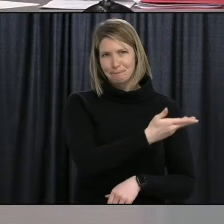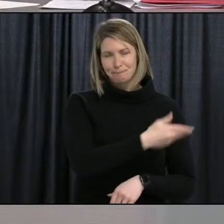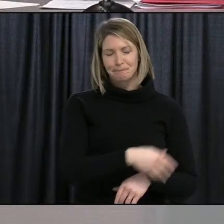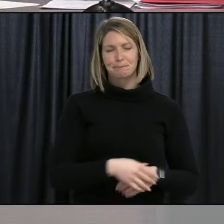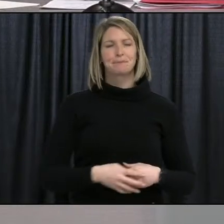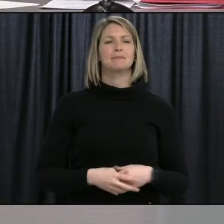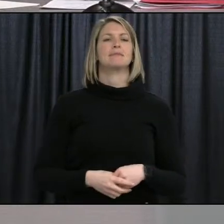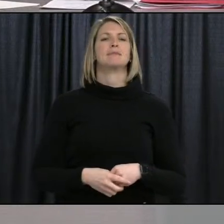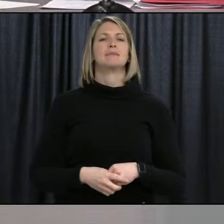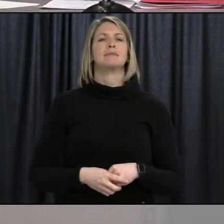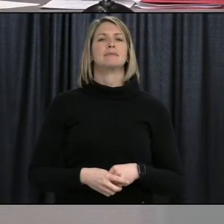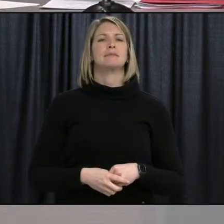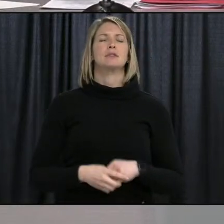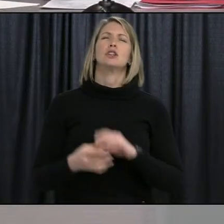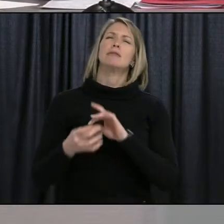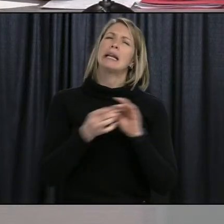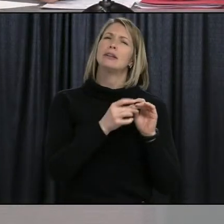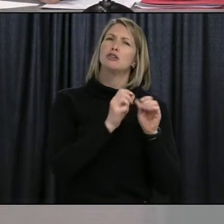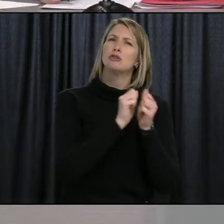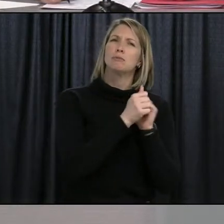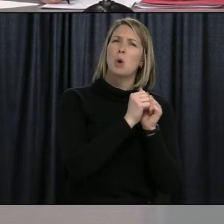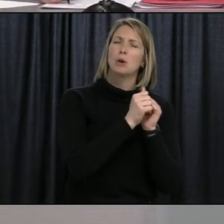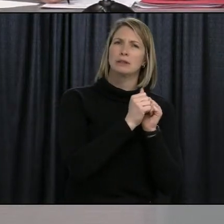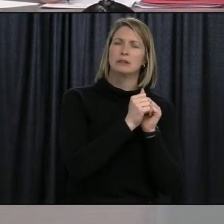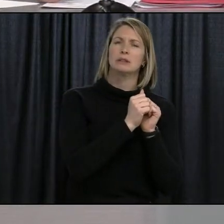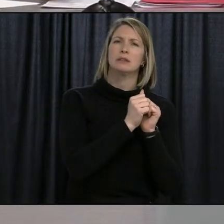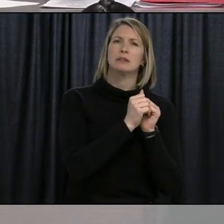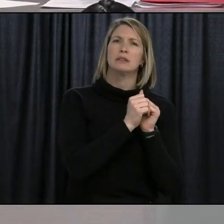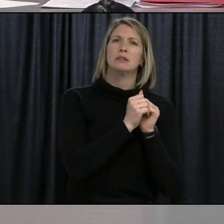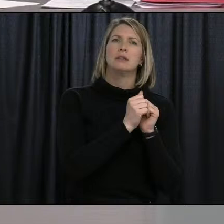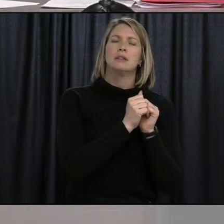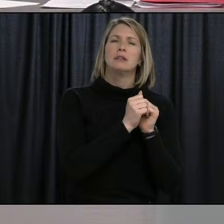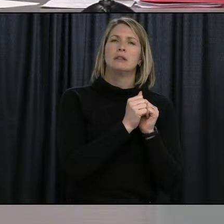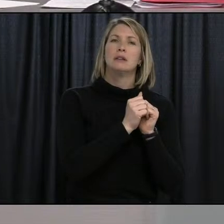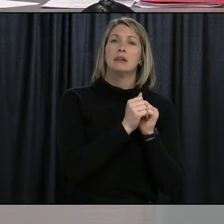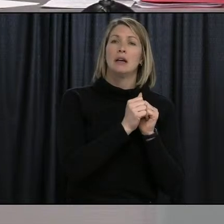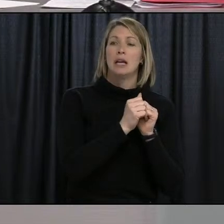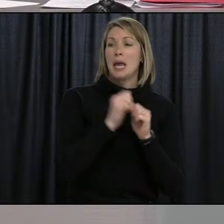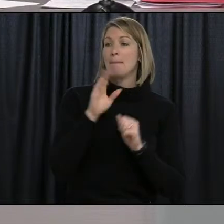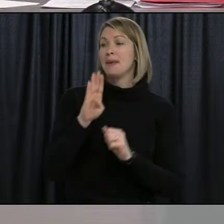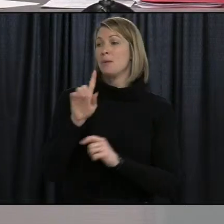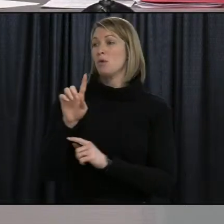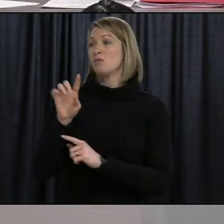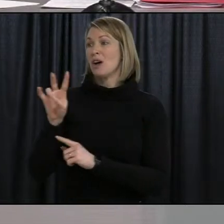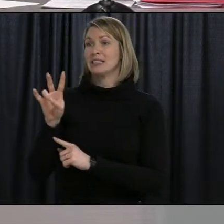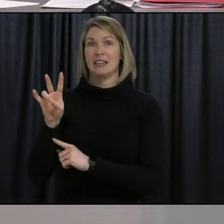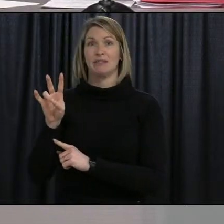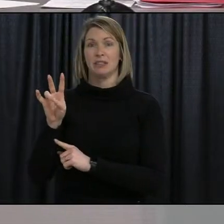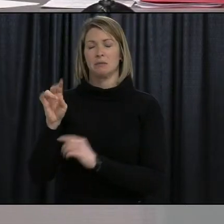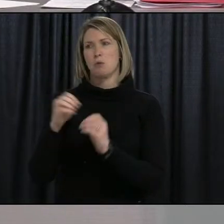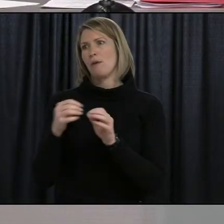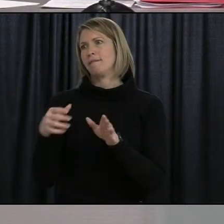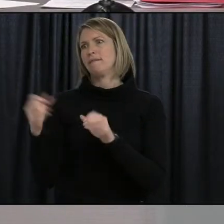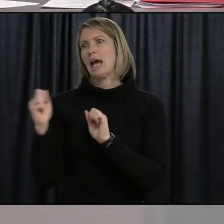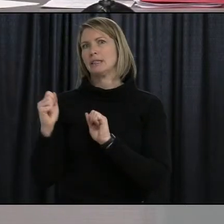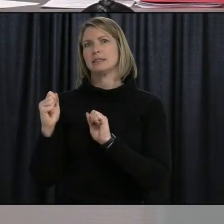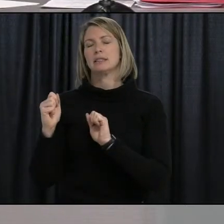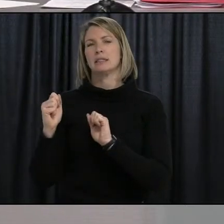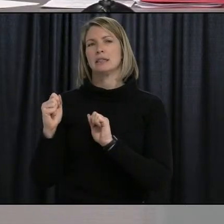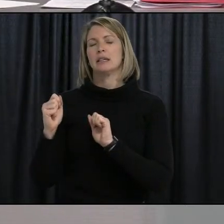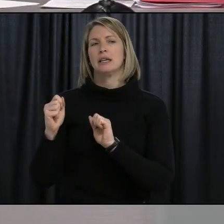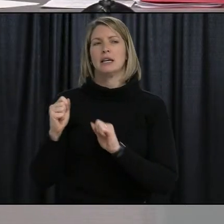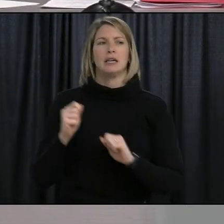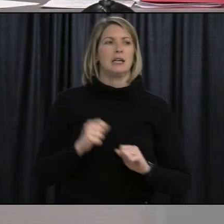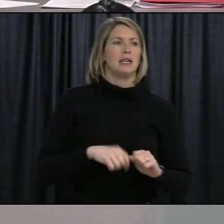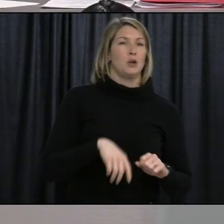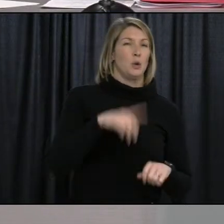to sports. With the level of risk higher with the variants, can team sports expect not to be back until the